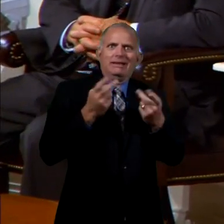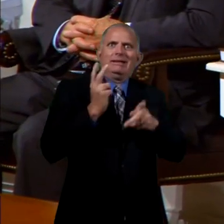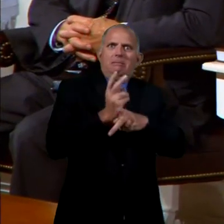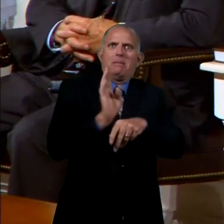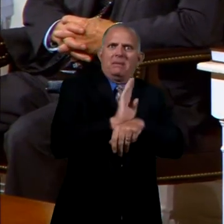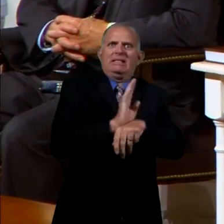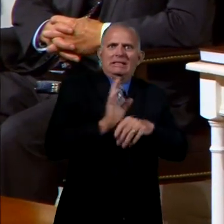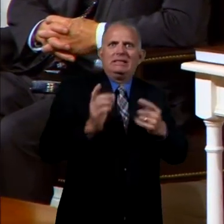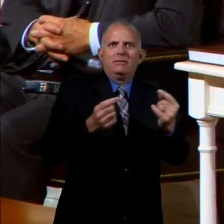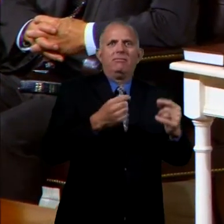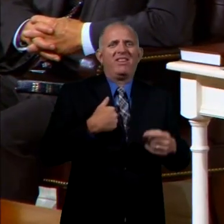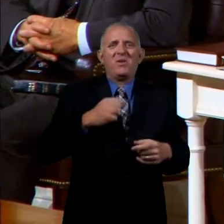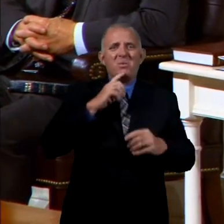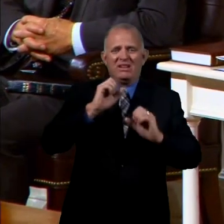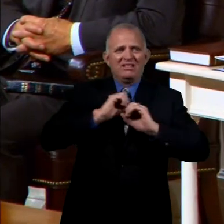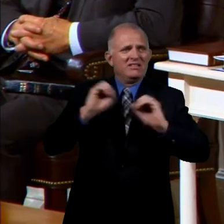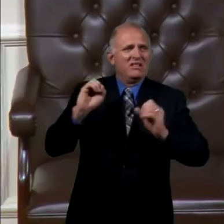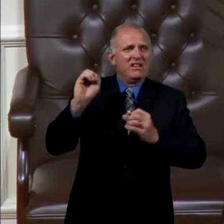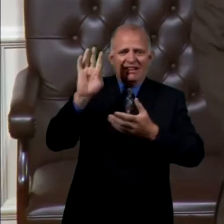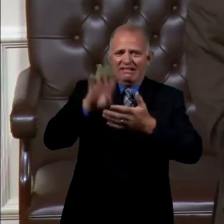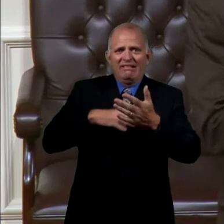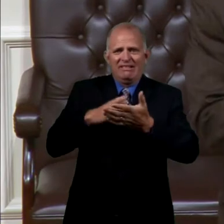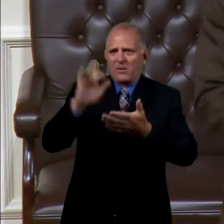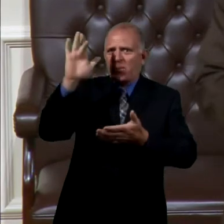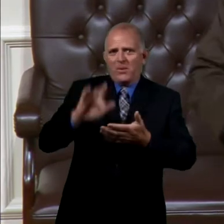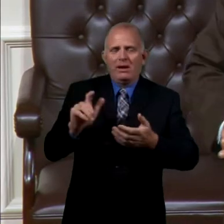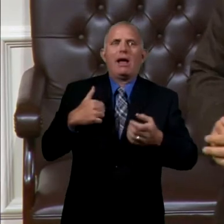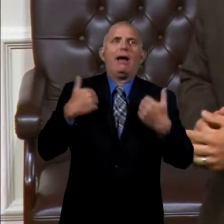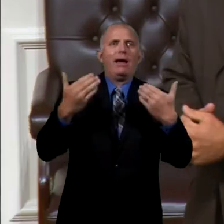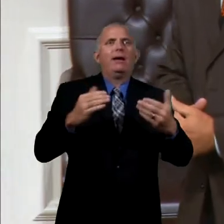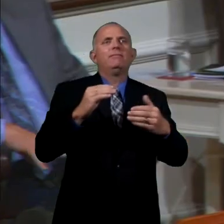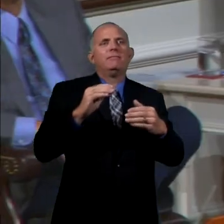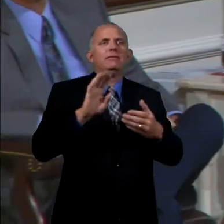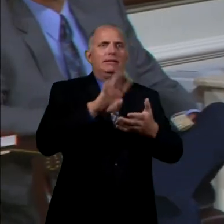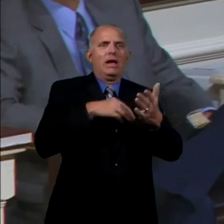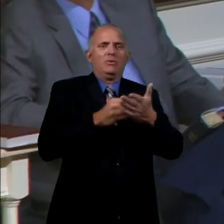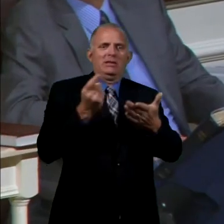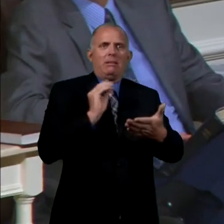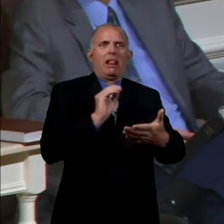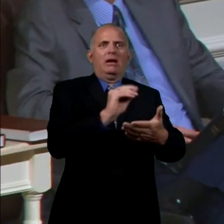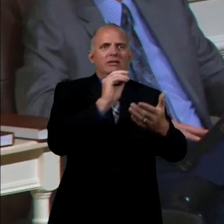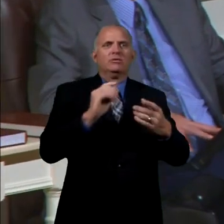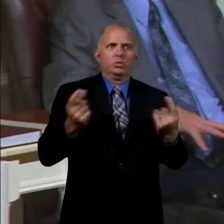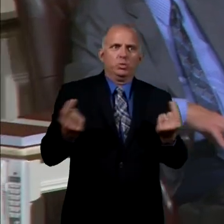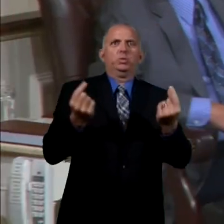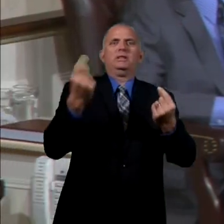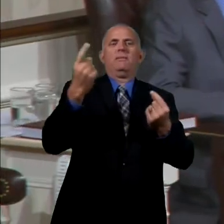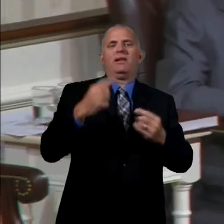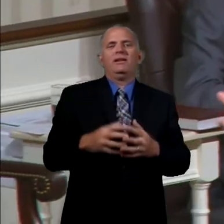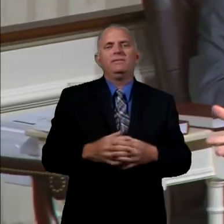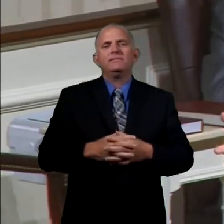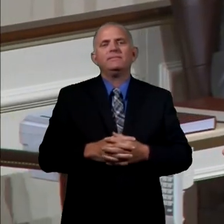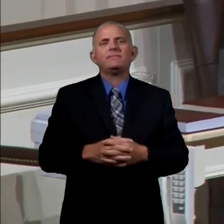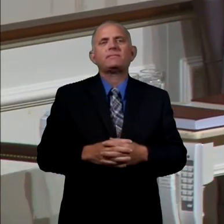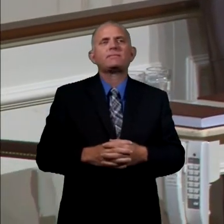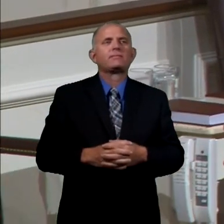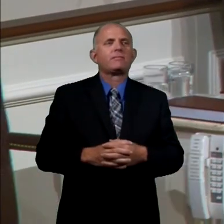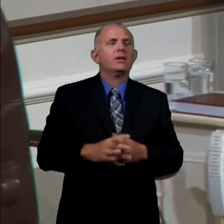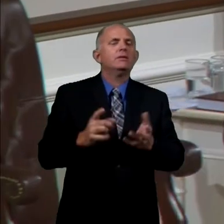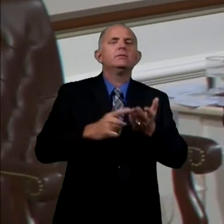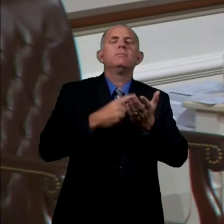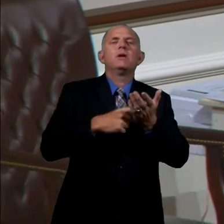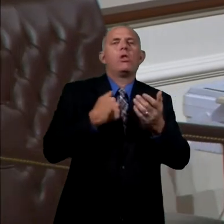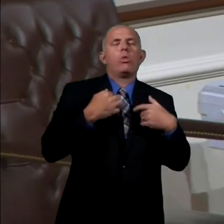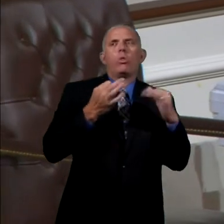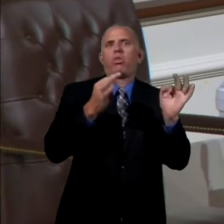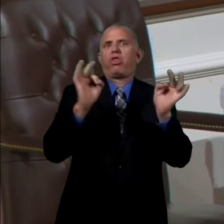on my schedule. Let me challenge you to get something on your schedule or agenda. And sometimes we're just distracted. You're